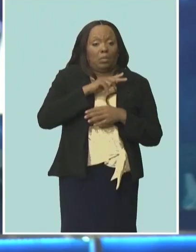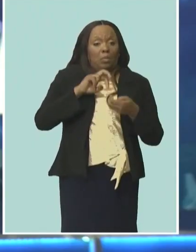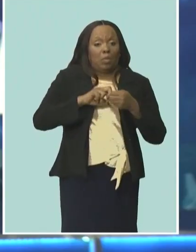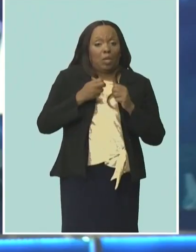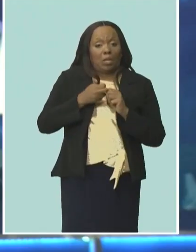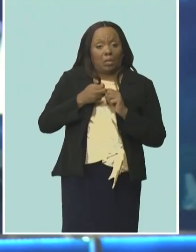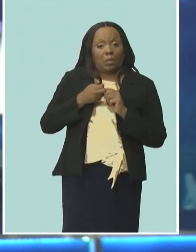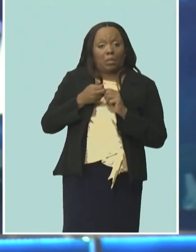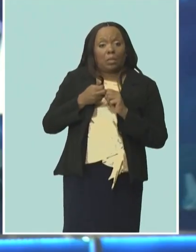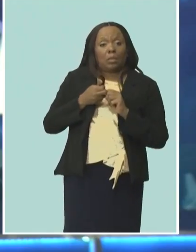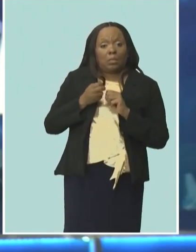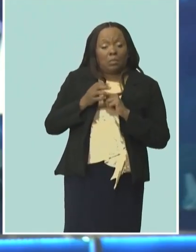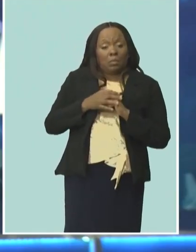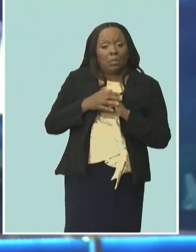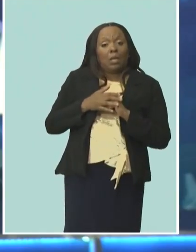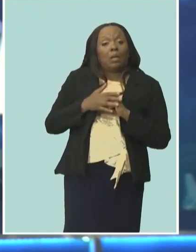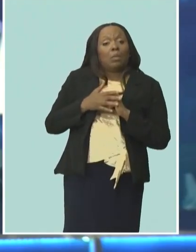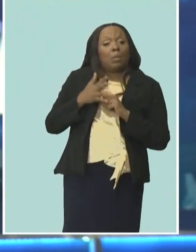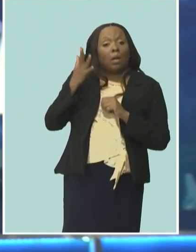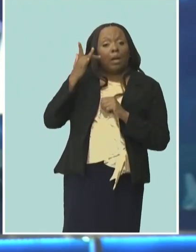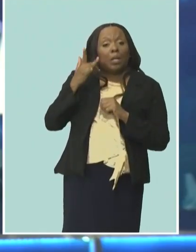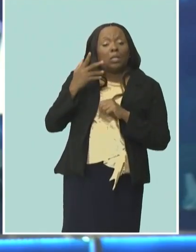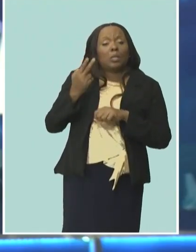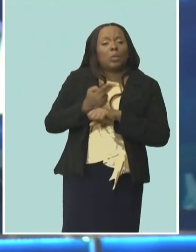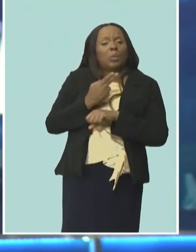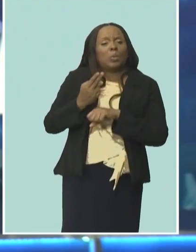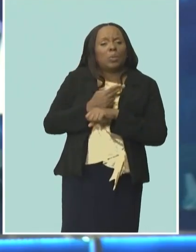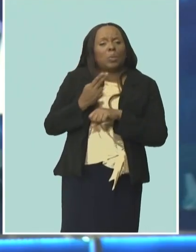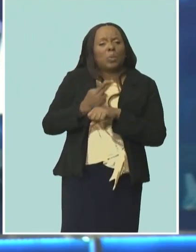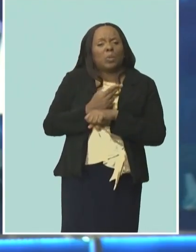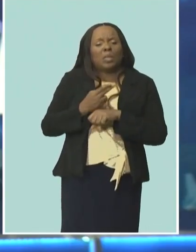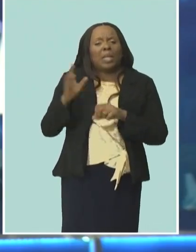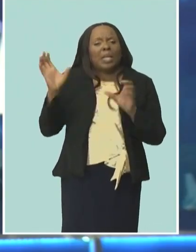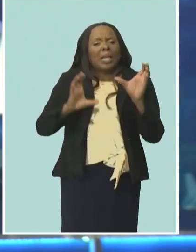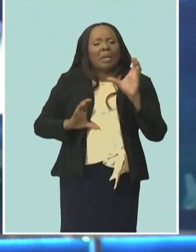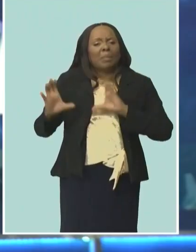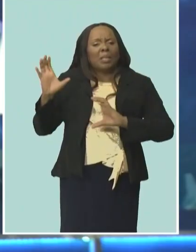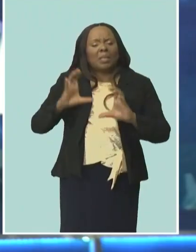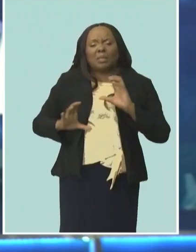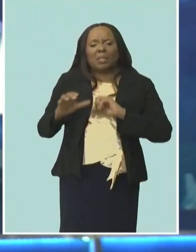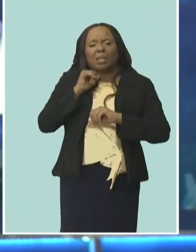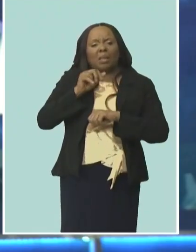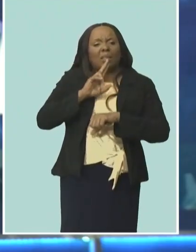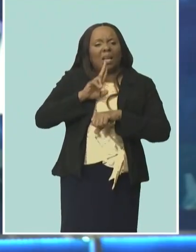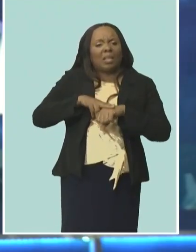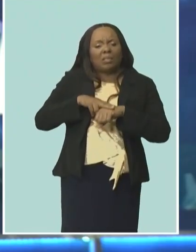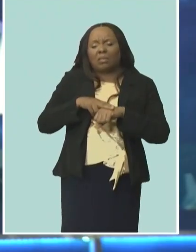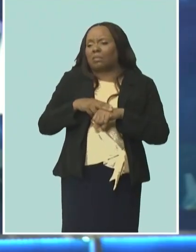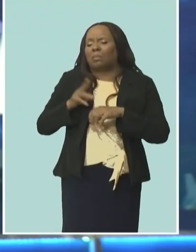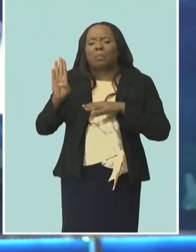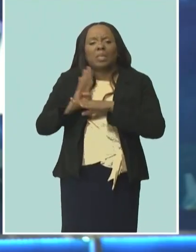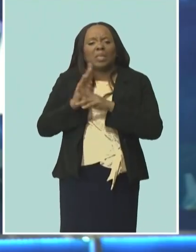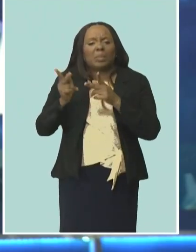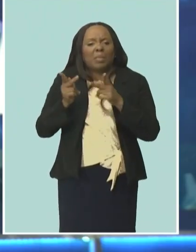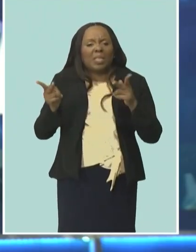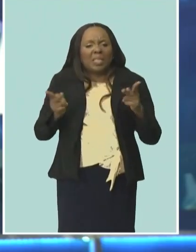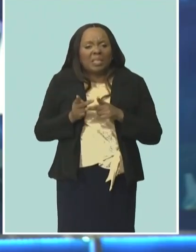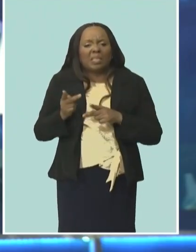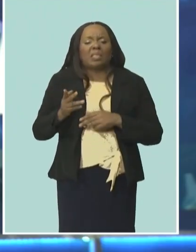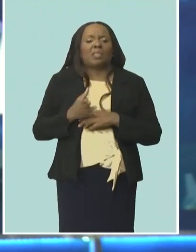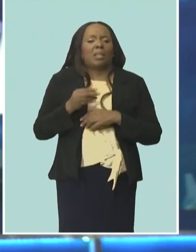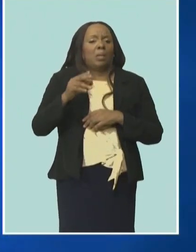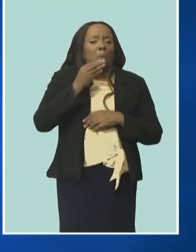experienced by most people are as a result of using toxic chemicals in business places as well as in homes. Trevor Thorpe